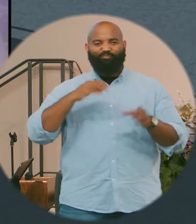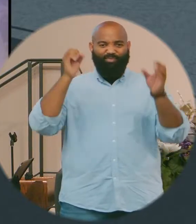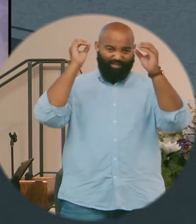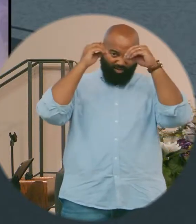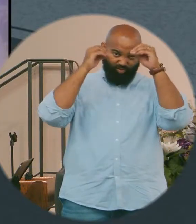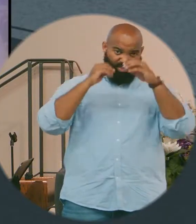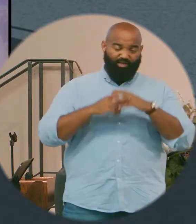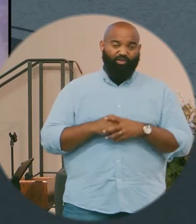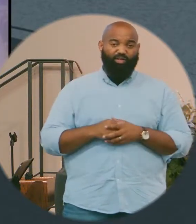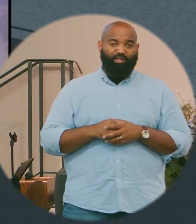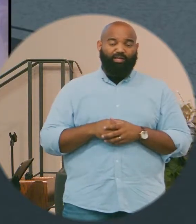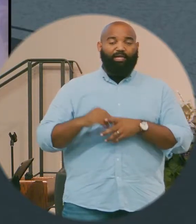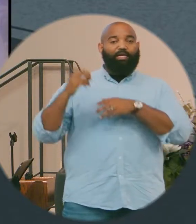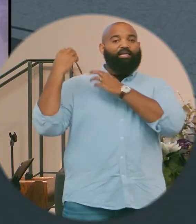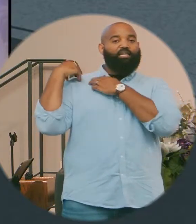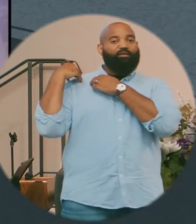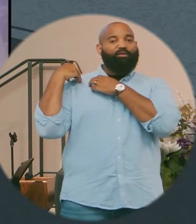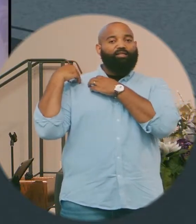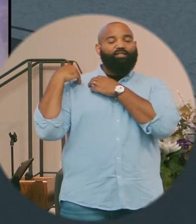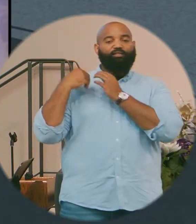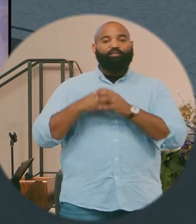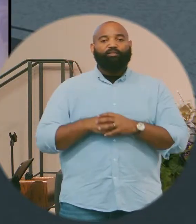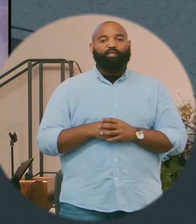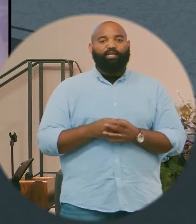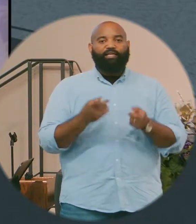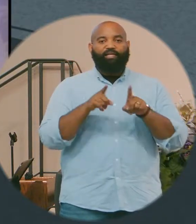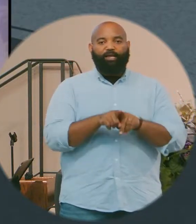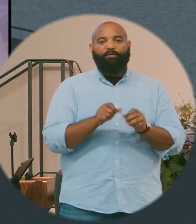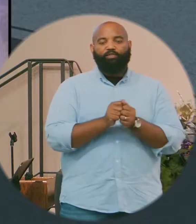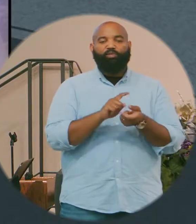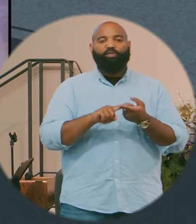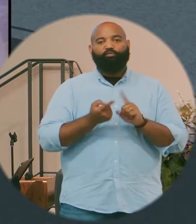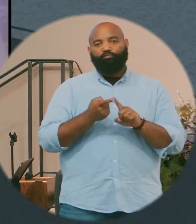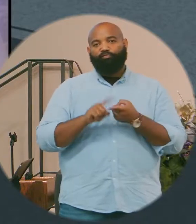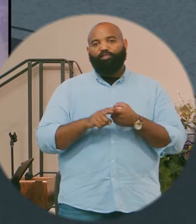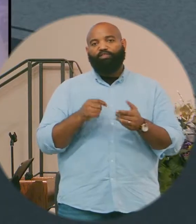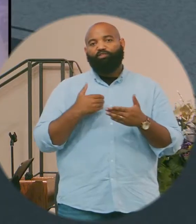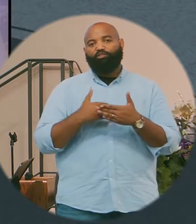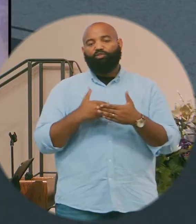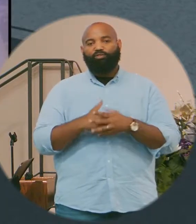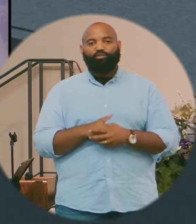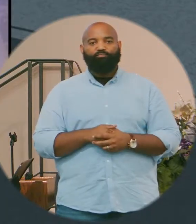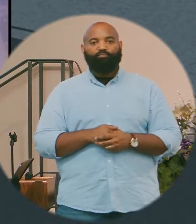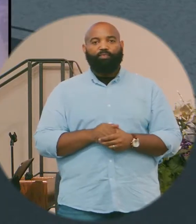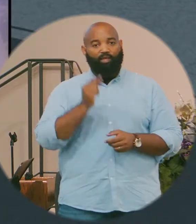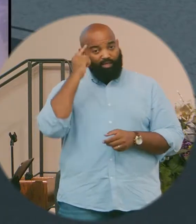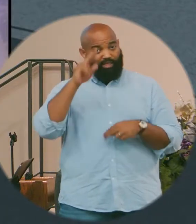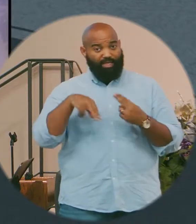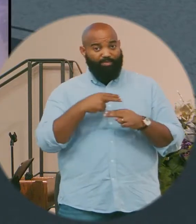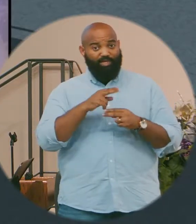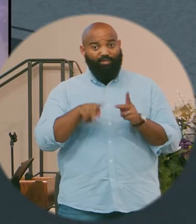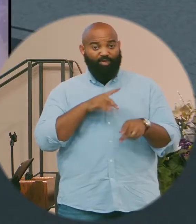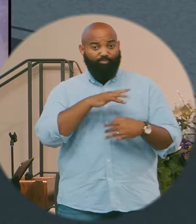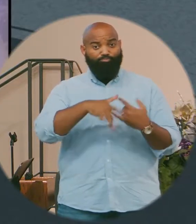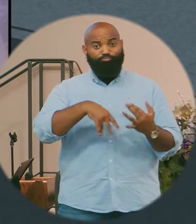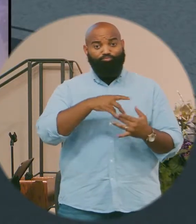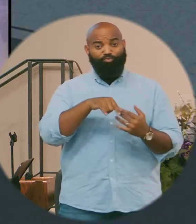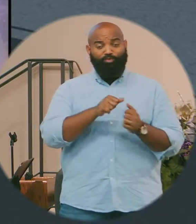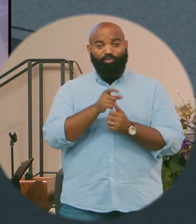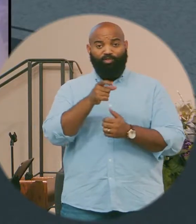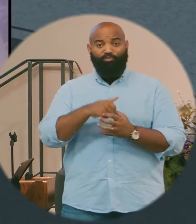ordained relationship. If you think about the people in your circle, God has already